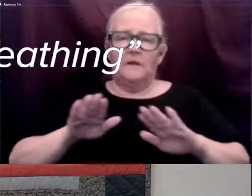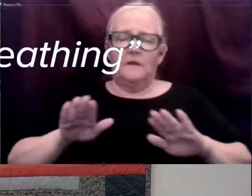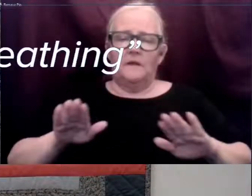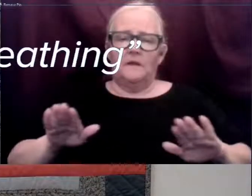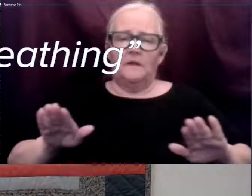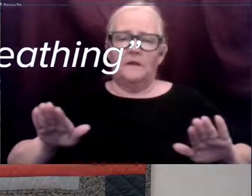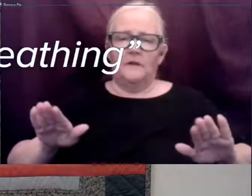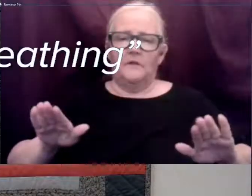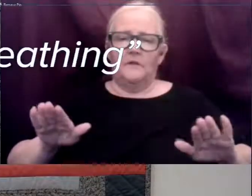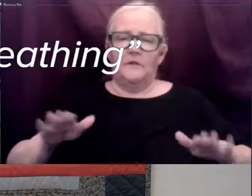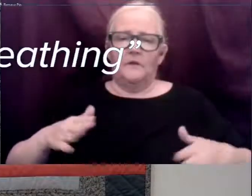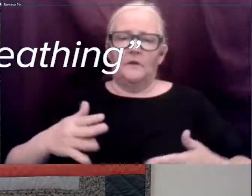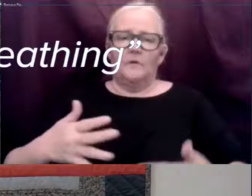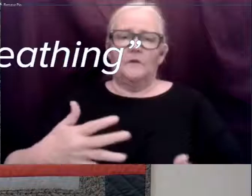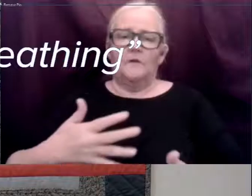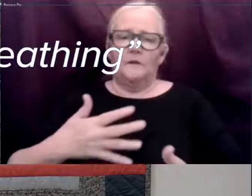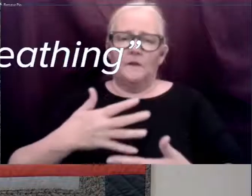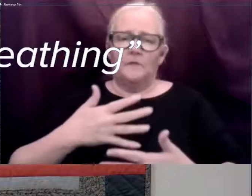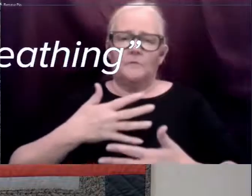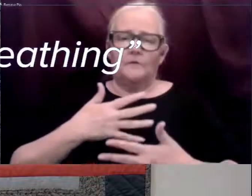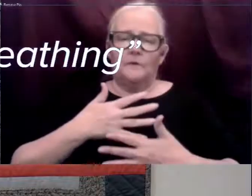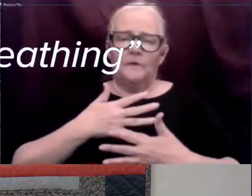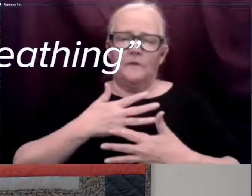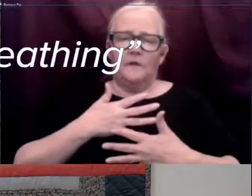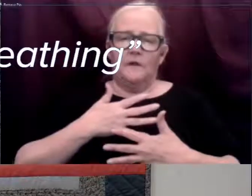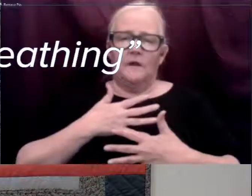When I breathe